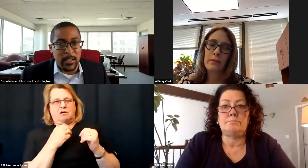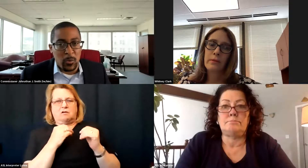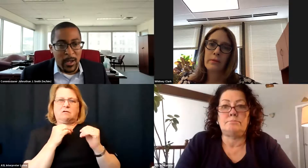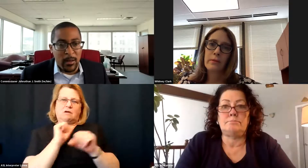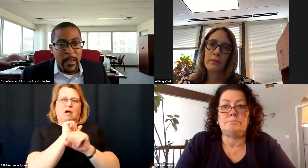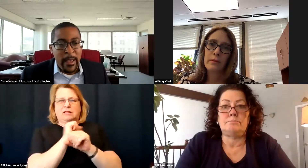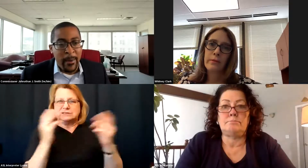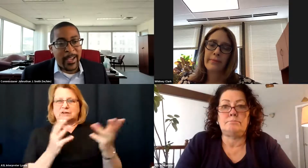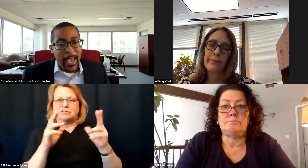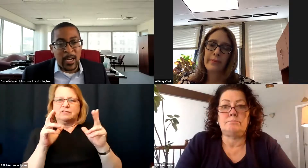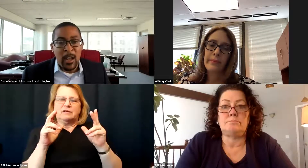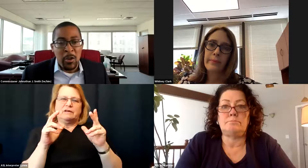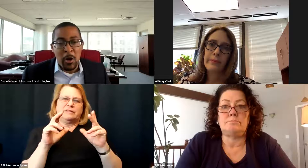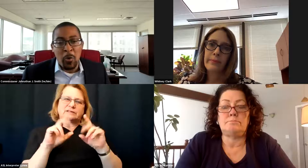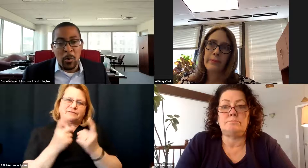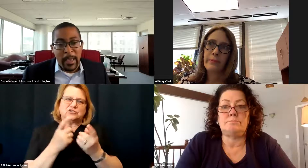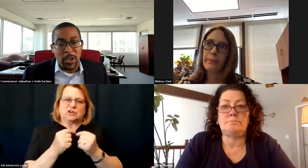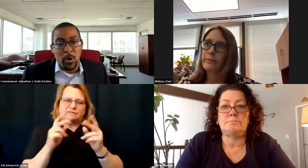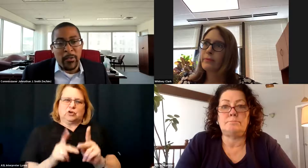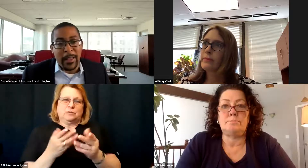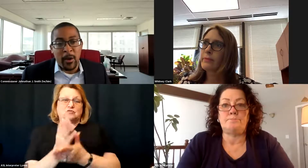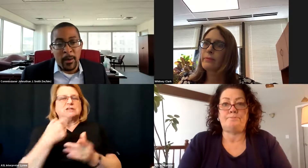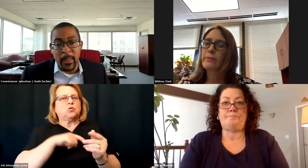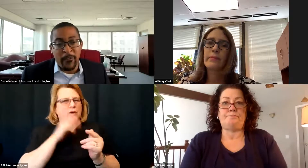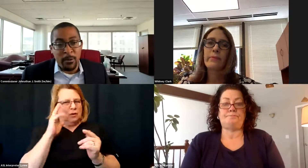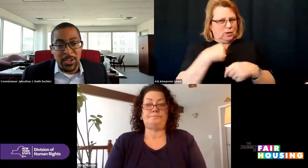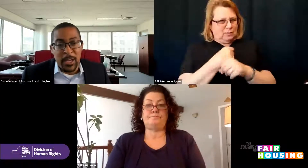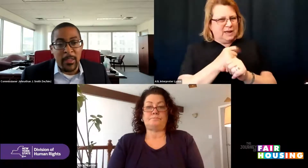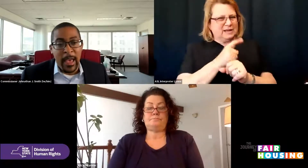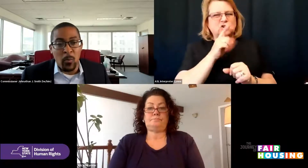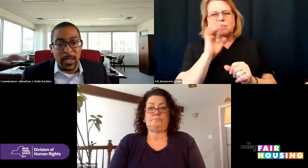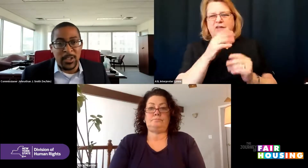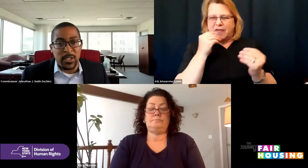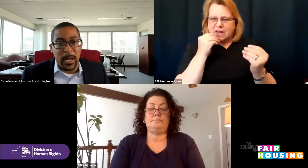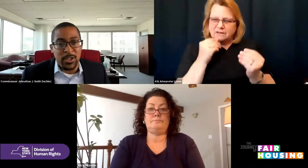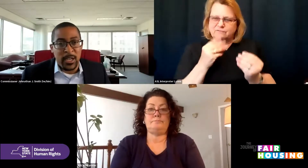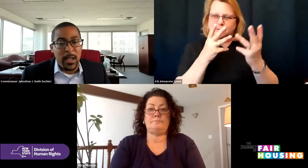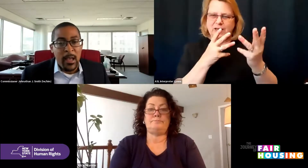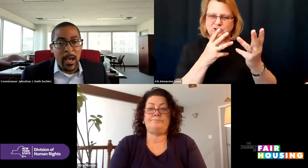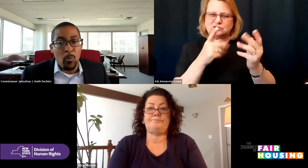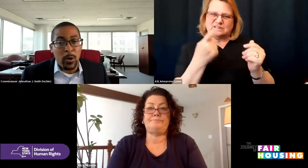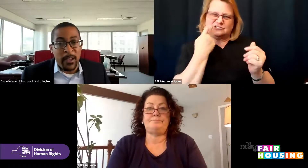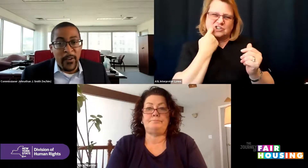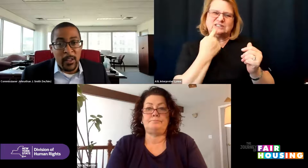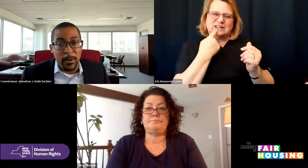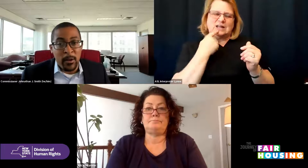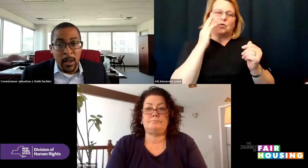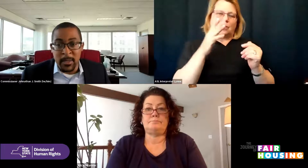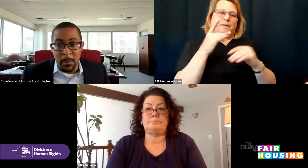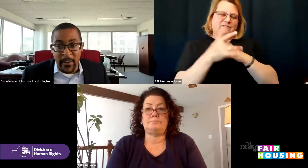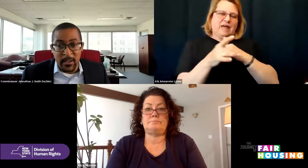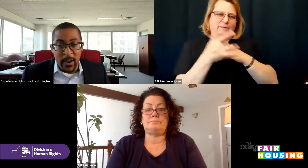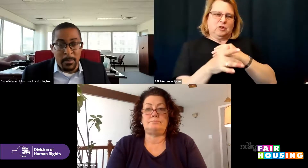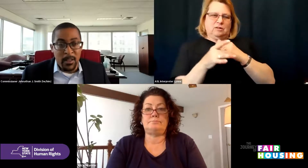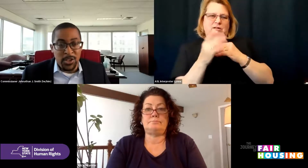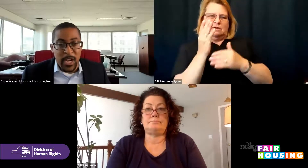Rights as well. And again, you know, we will make sure that the information that Whitney just mentioned will be available.